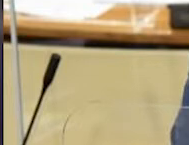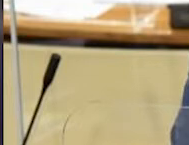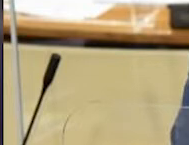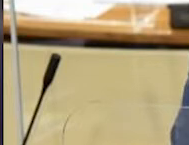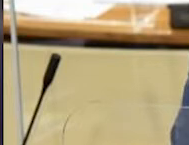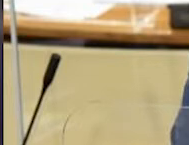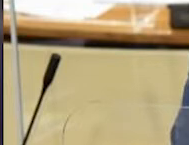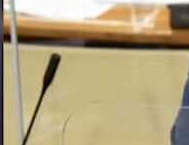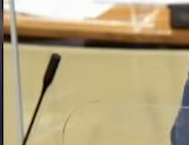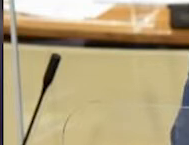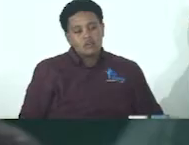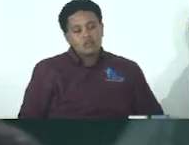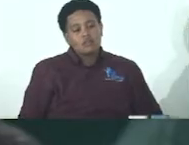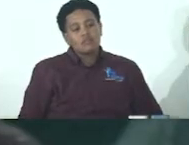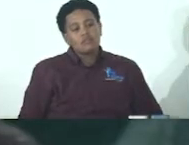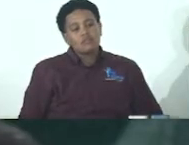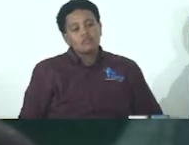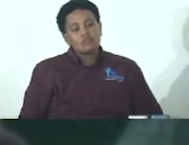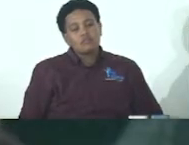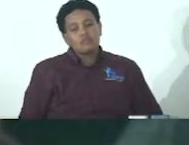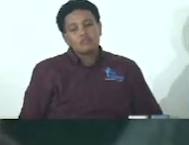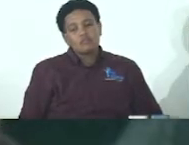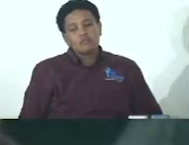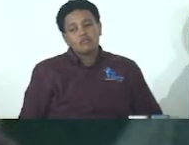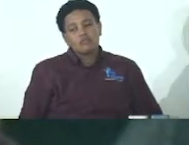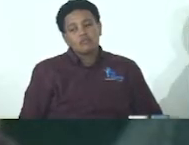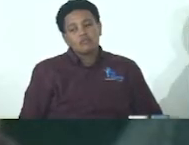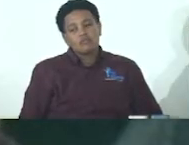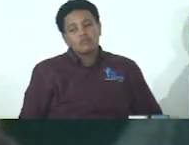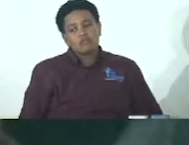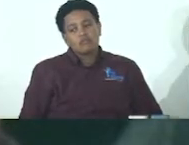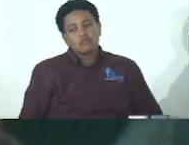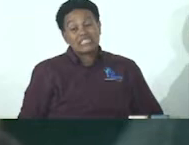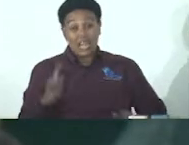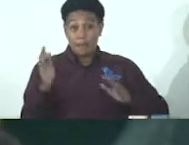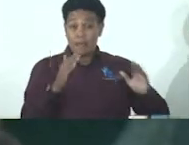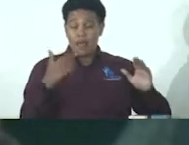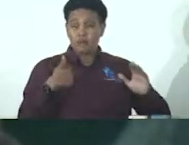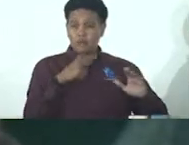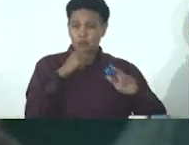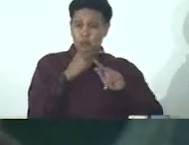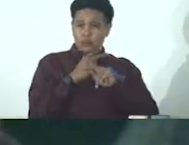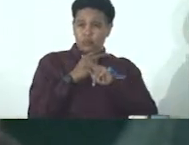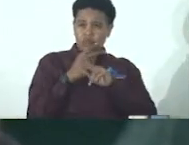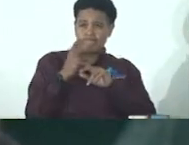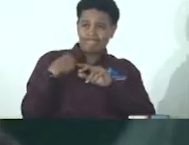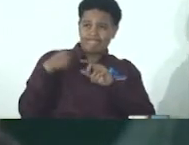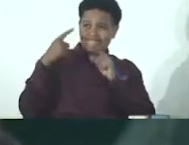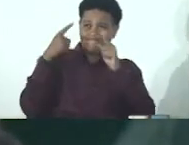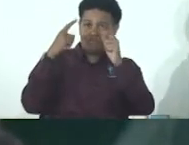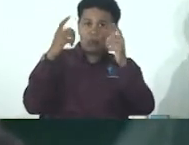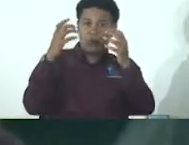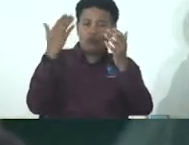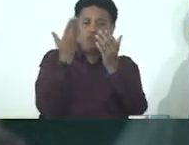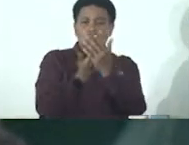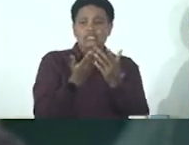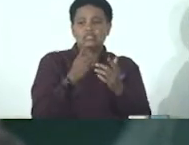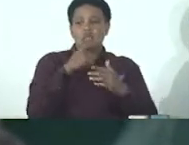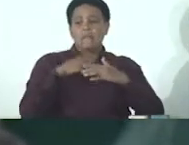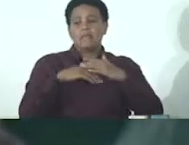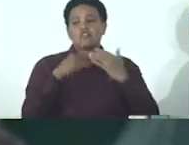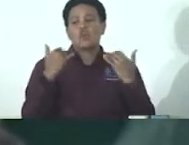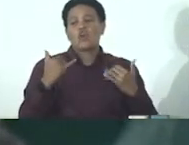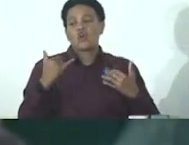vaccines on April 21. Health and Wellness Minister Dr. Christopher Tufton gave the update on the COVID-19 vaccines Global Access